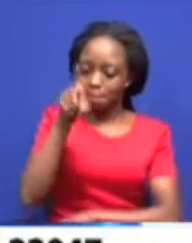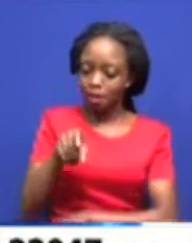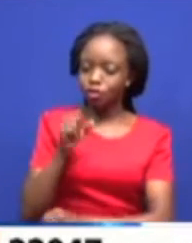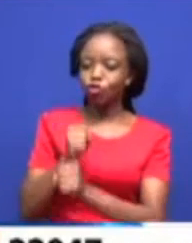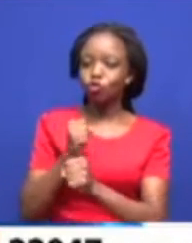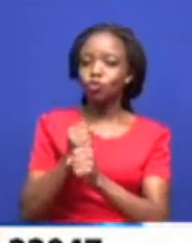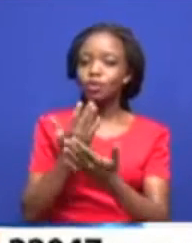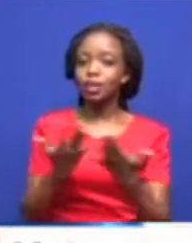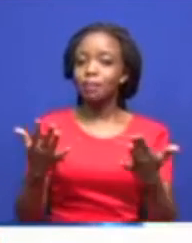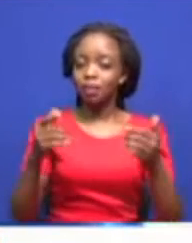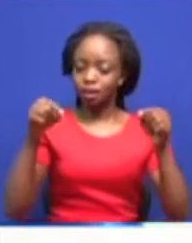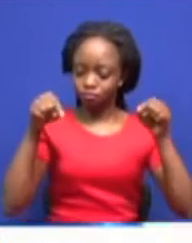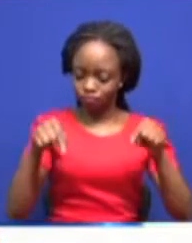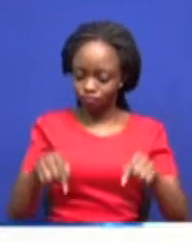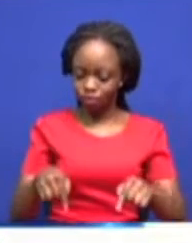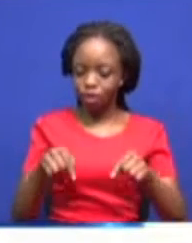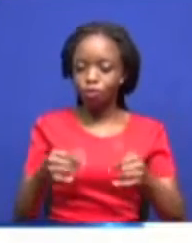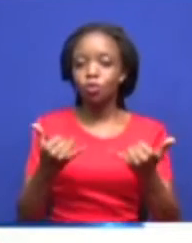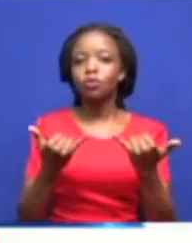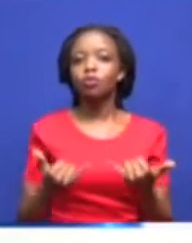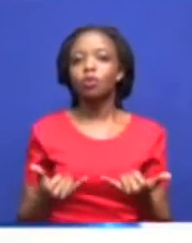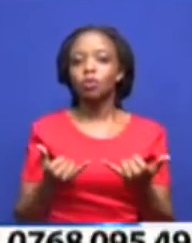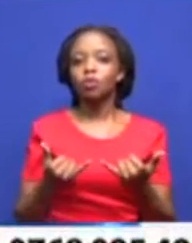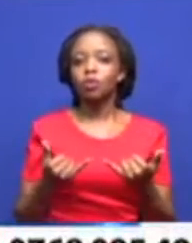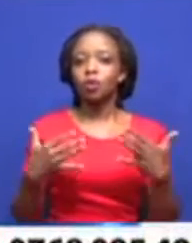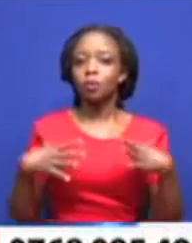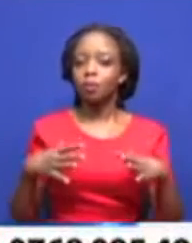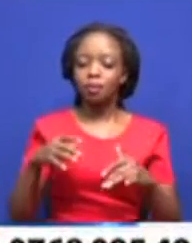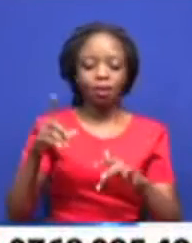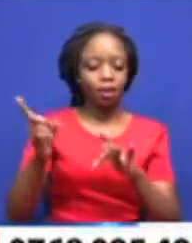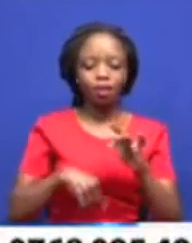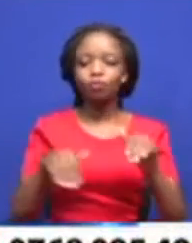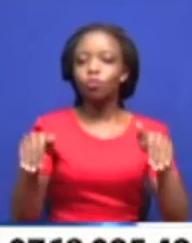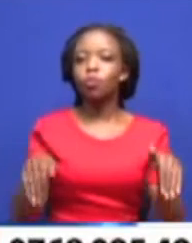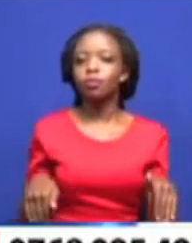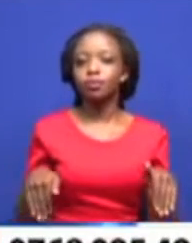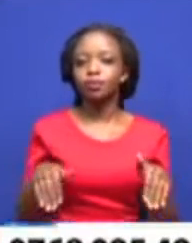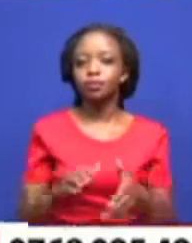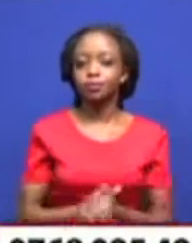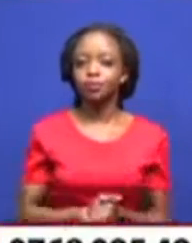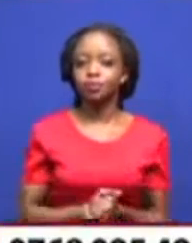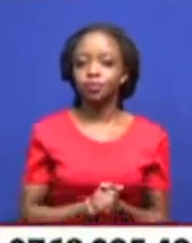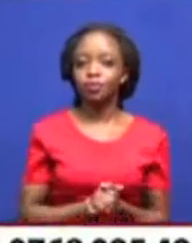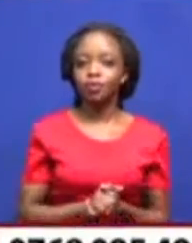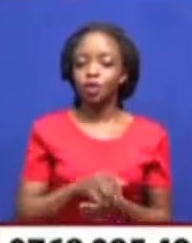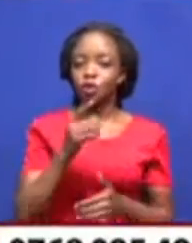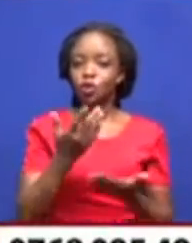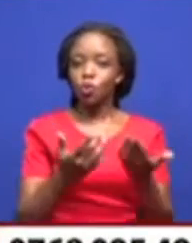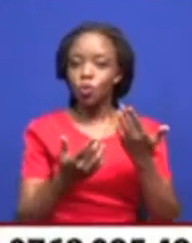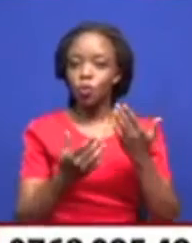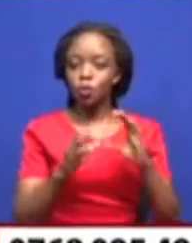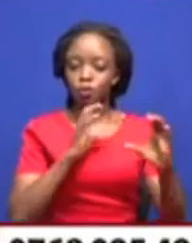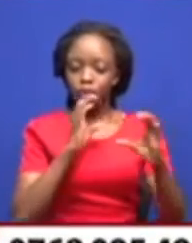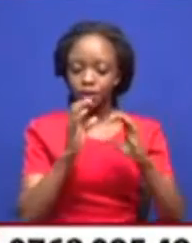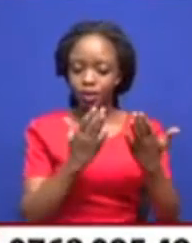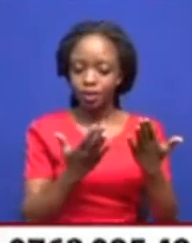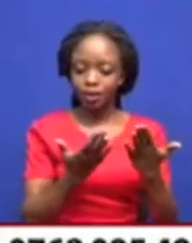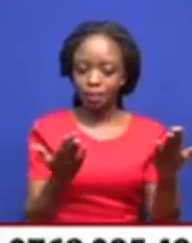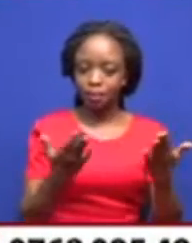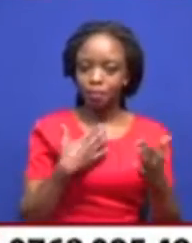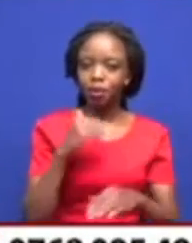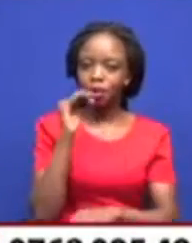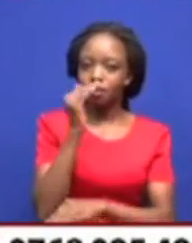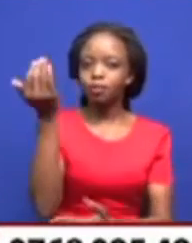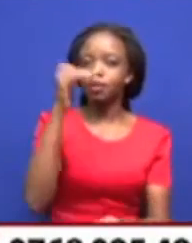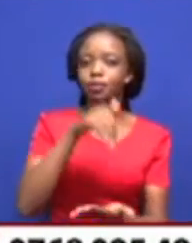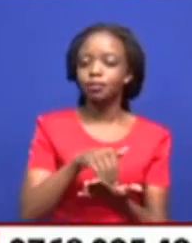now. Enough is enough, and these people can't wait. All right. You may have touched on this, but I'll ask all the same. What